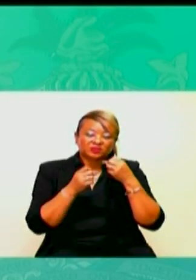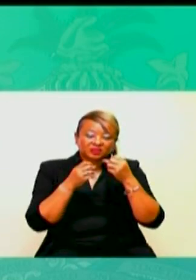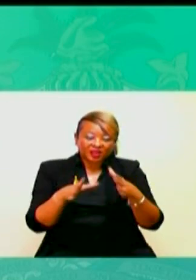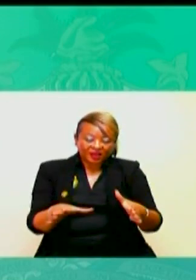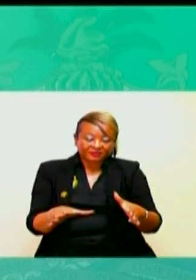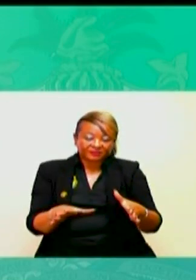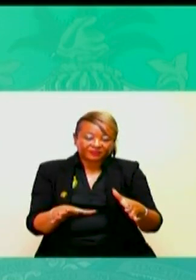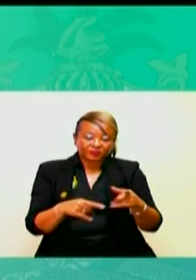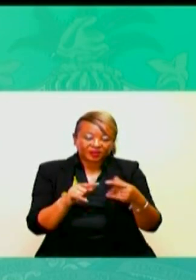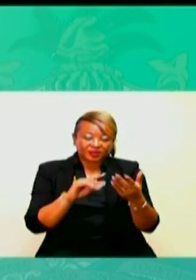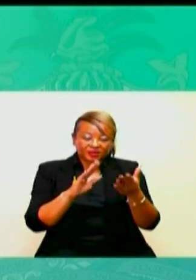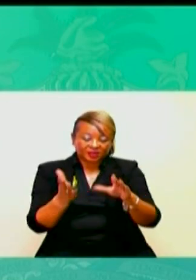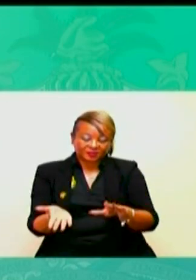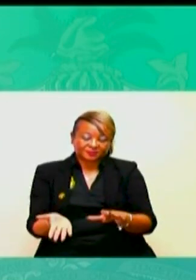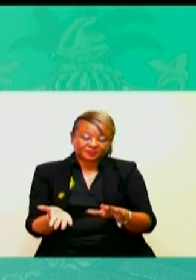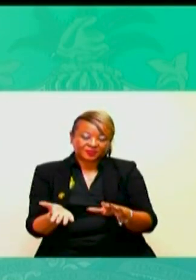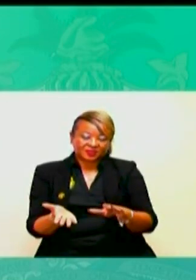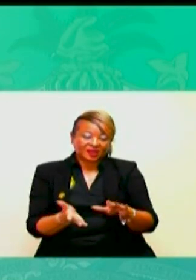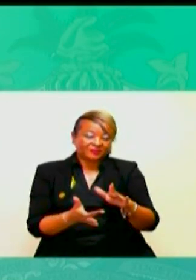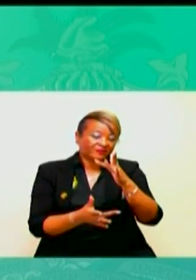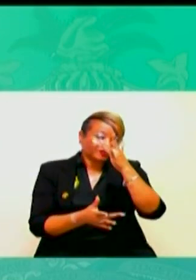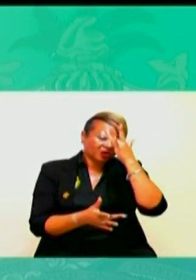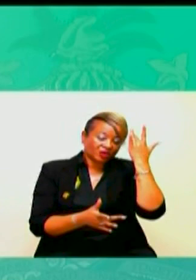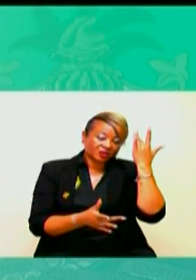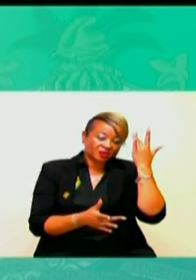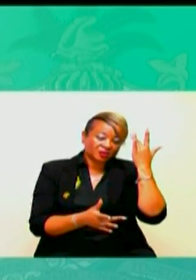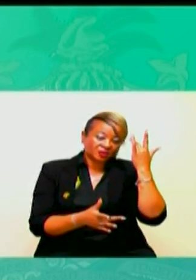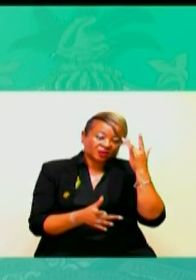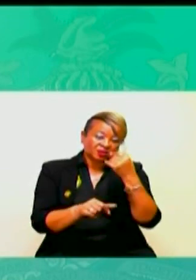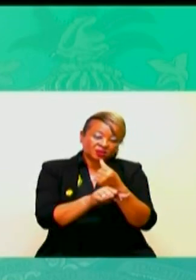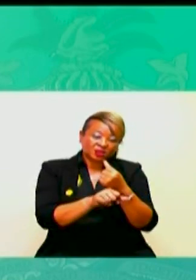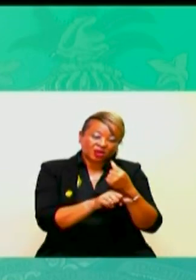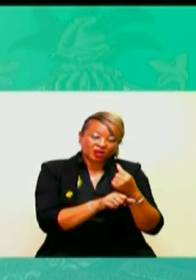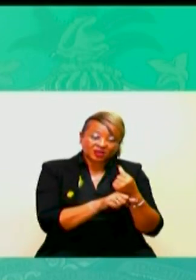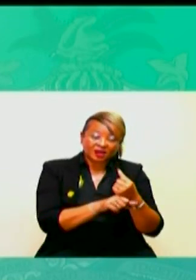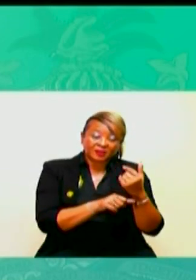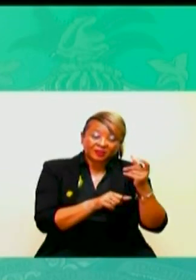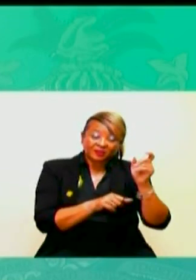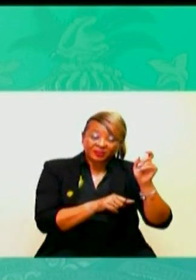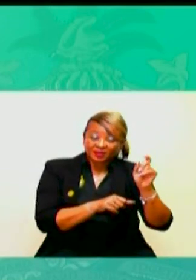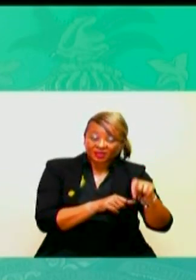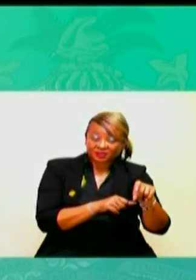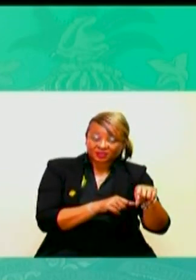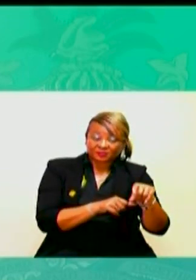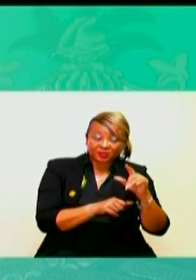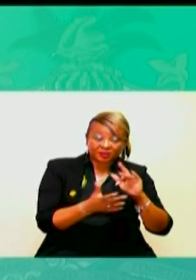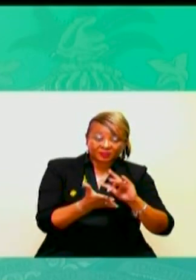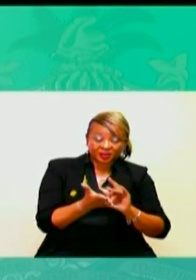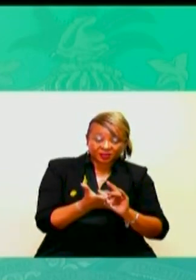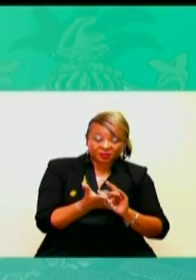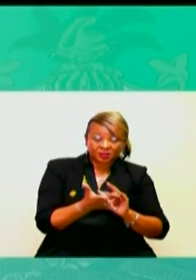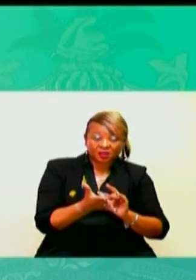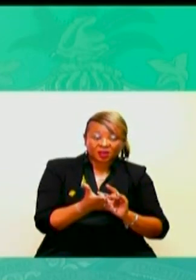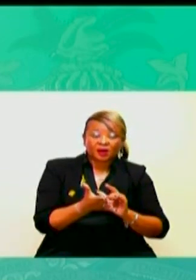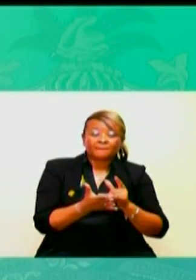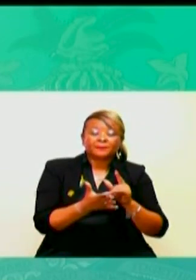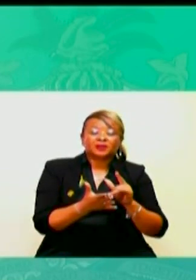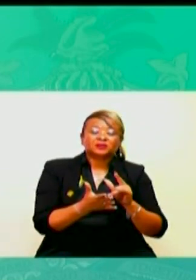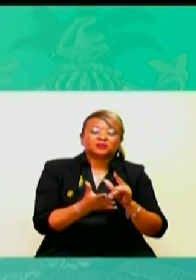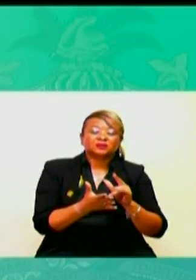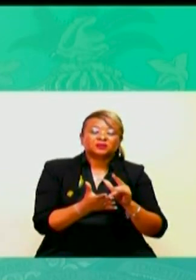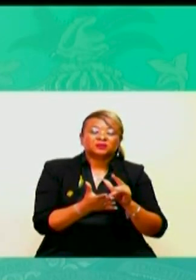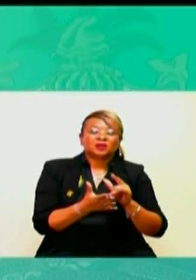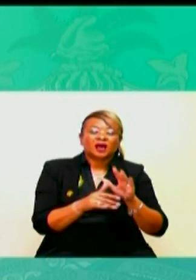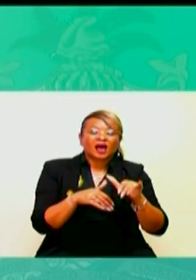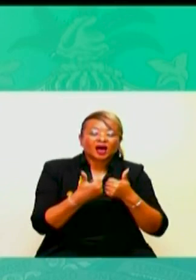haven't forgotten that. They haven't forgotten, mind you, the lockdowns might have been necessary. I'm not from a medical background. But the cruelty and the